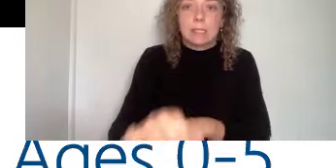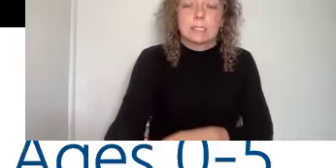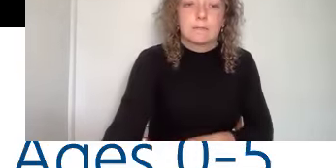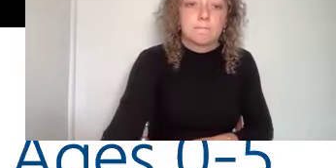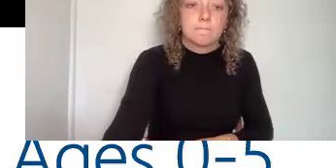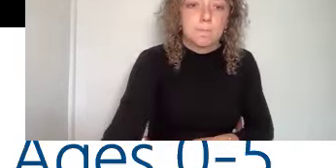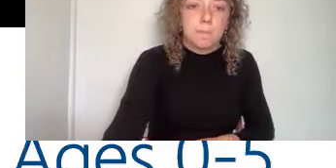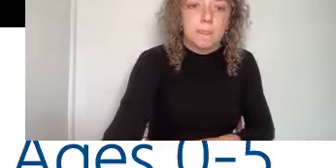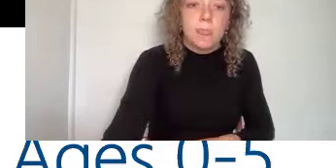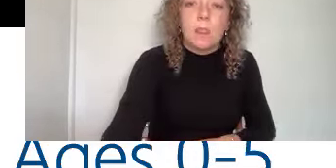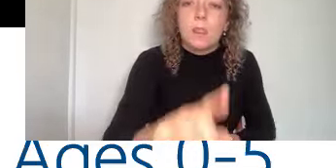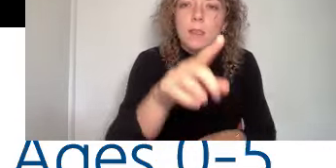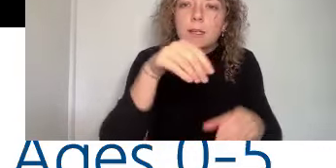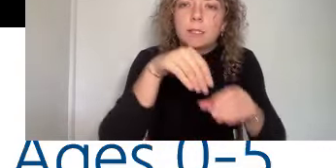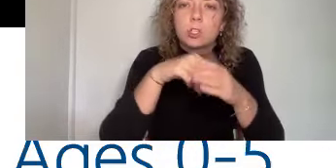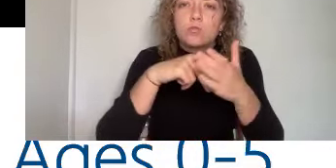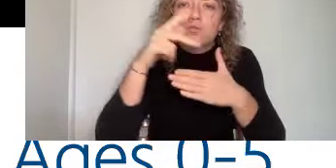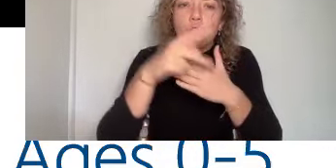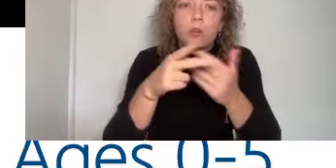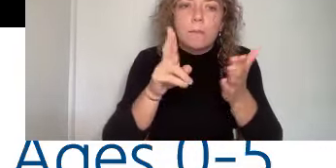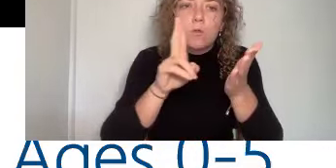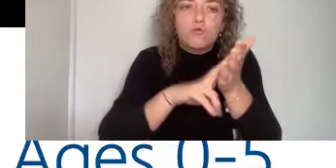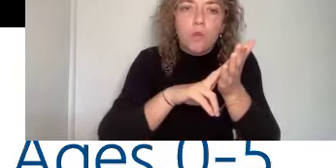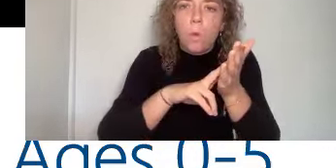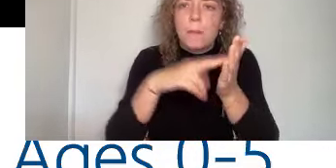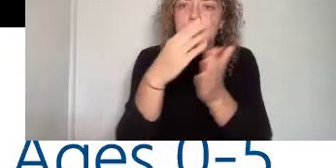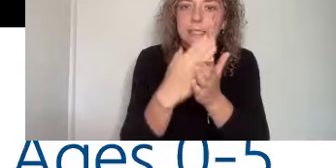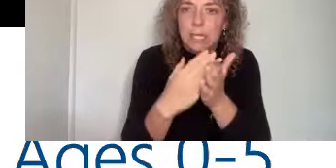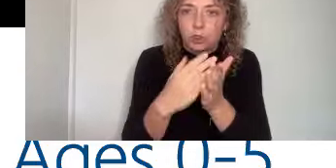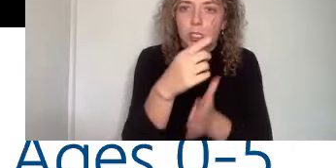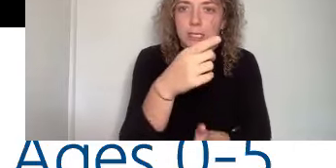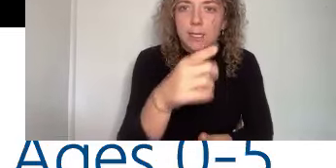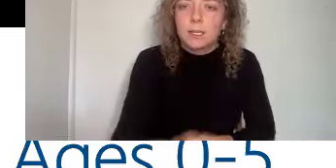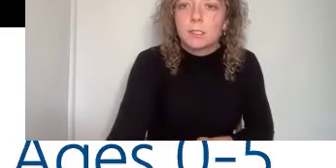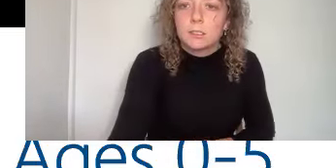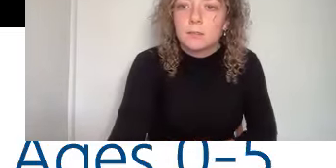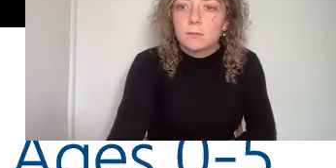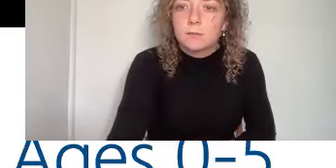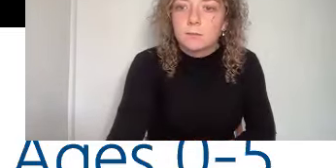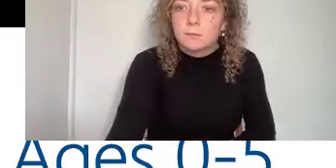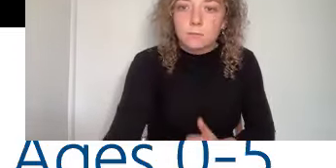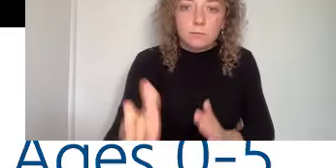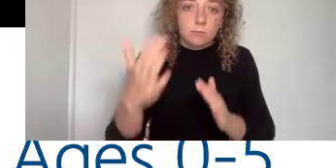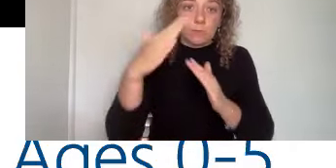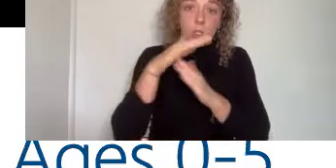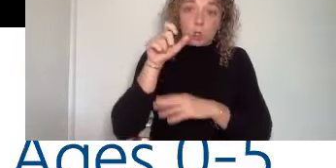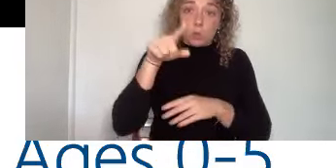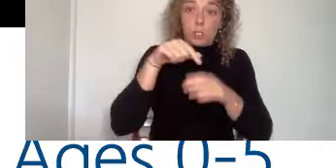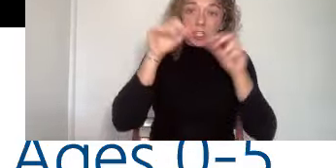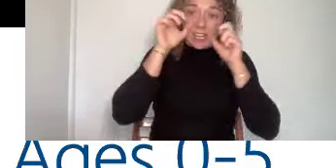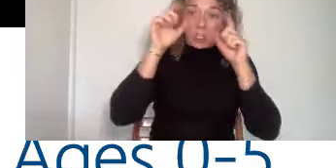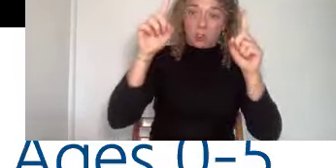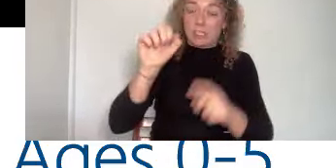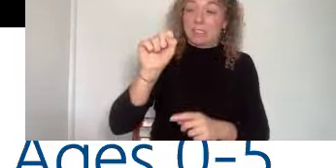they live in the program enrollment section. And so the top questions in education